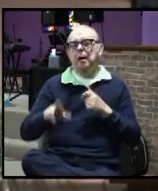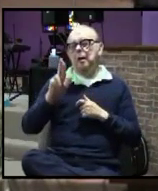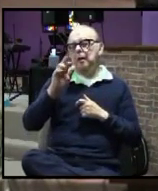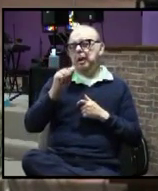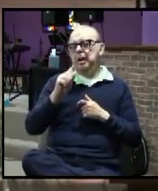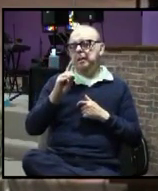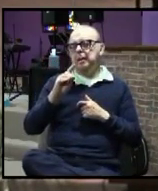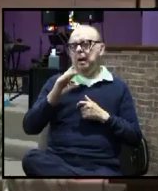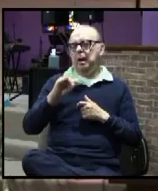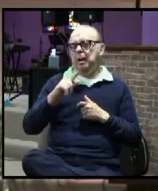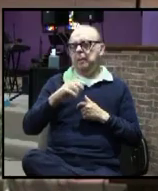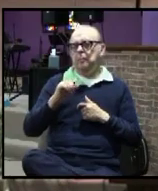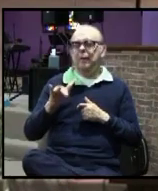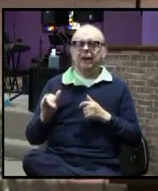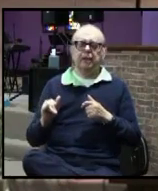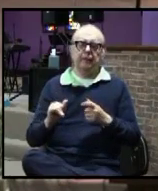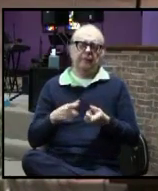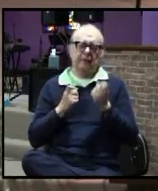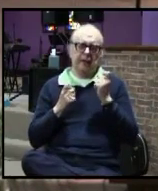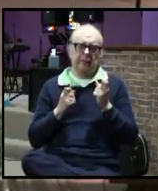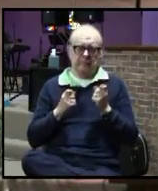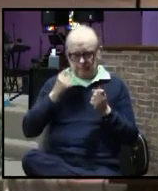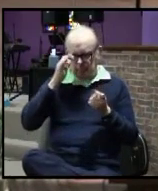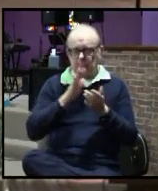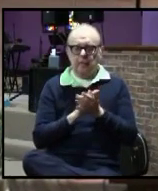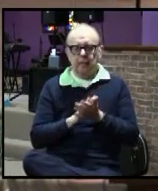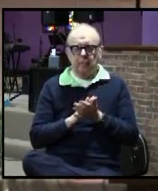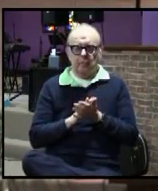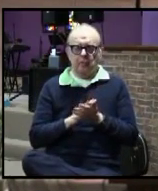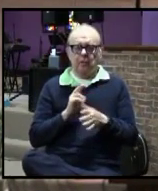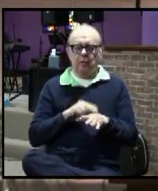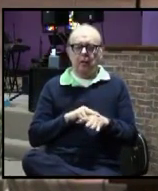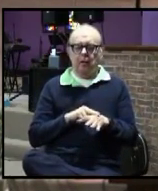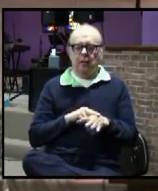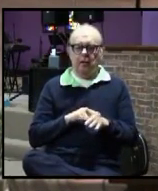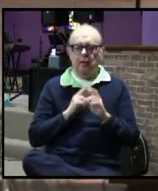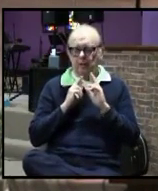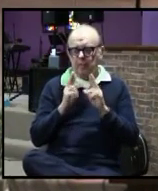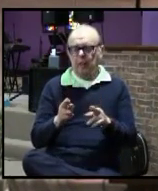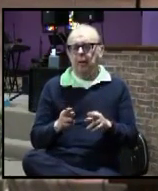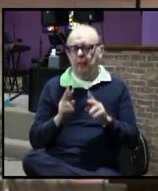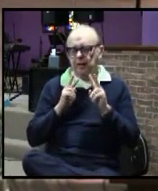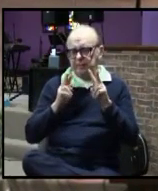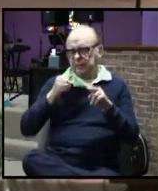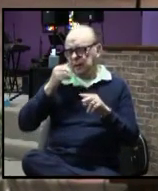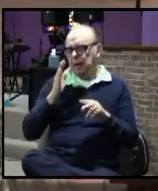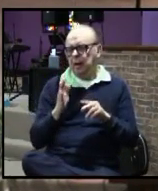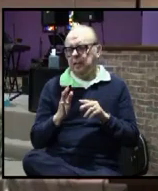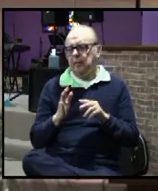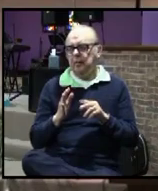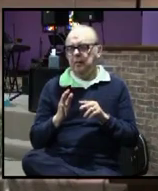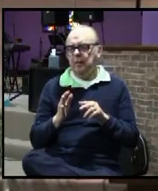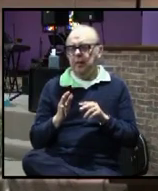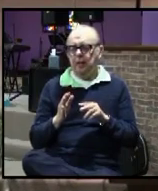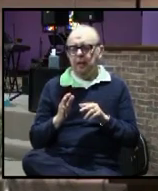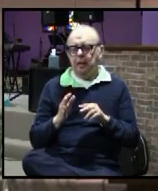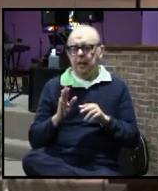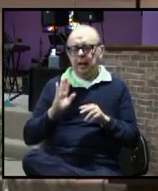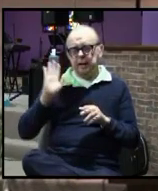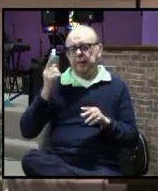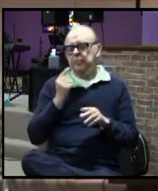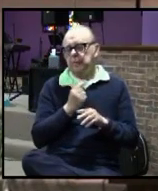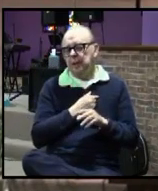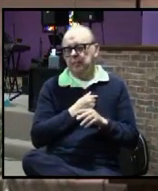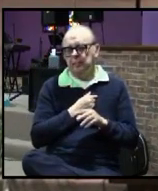Radically changes the way that you live. So belief then is the natural response to seeing God and his gift of